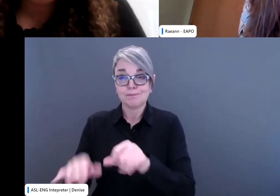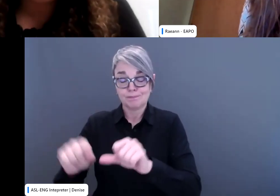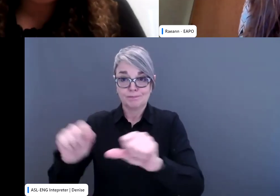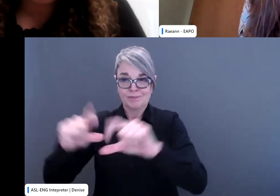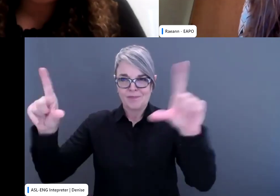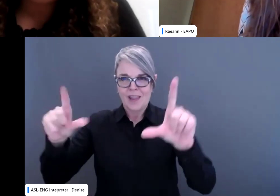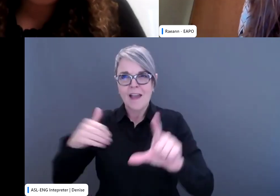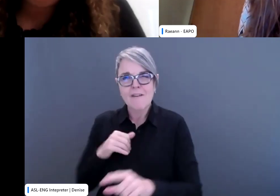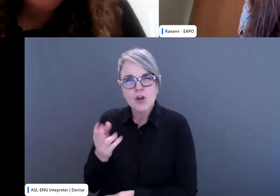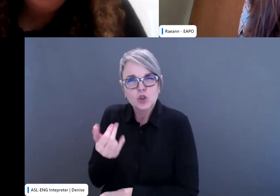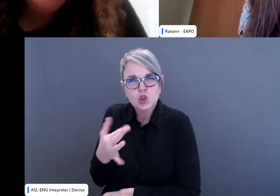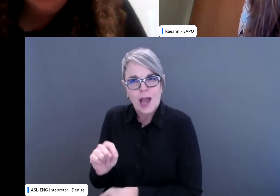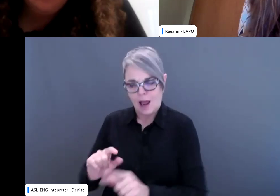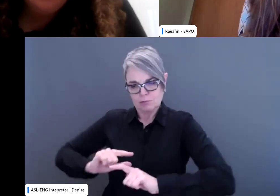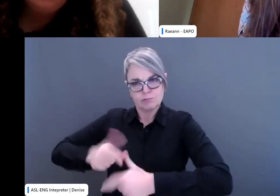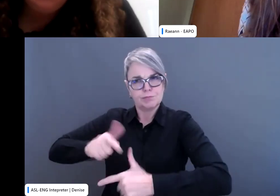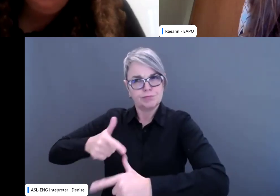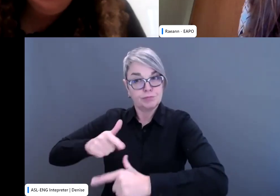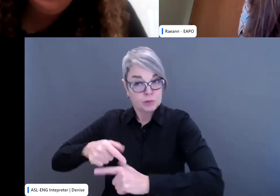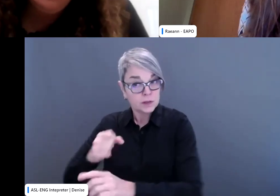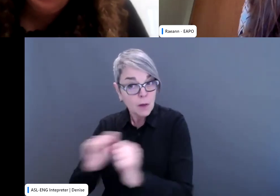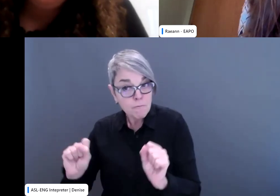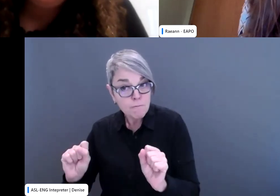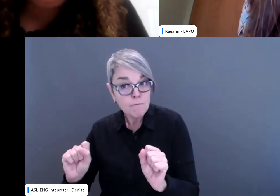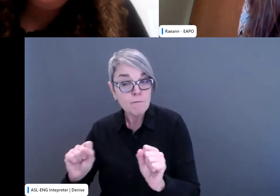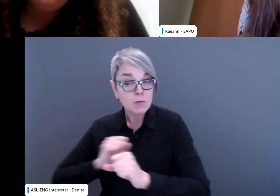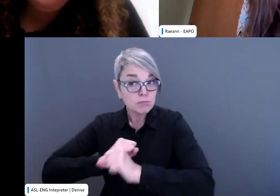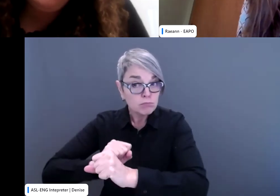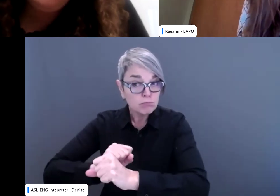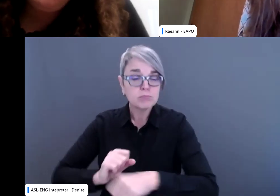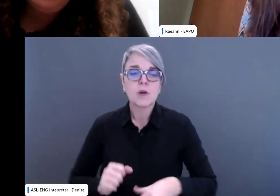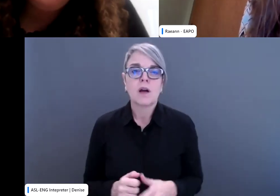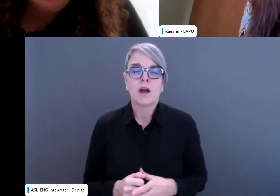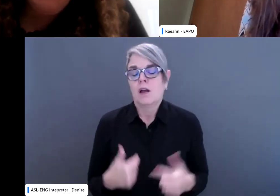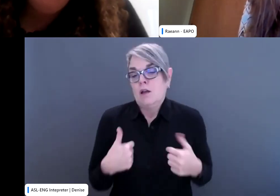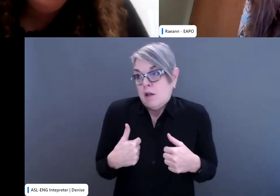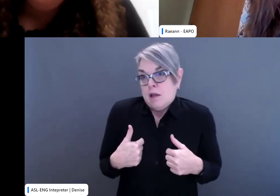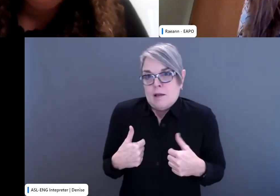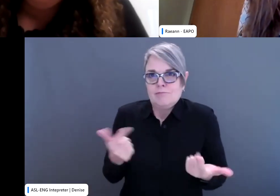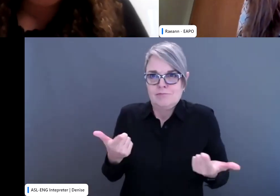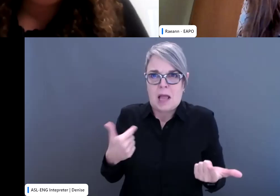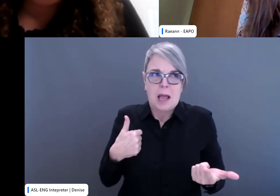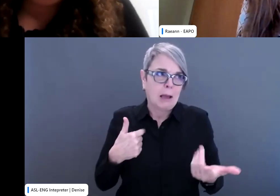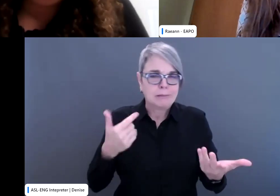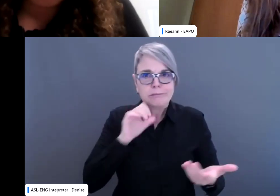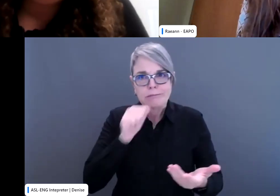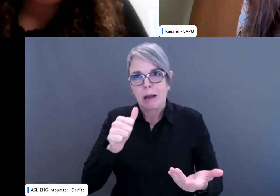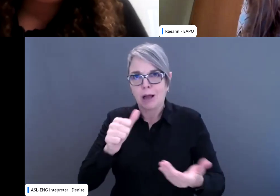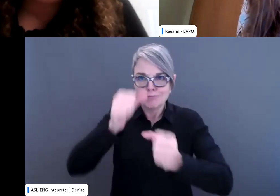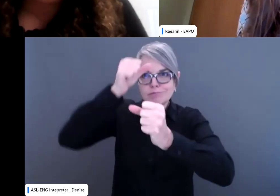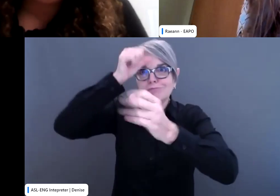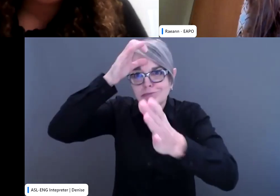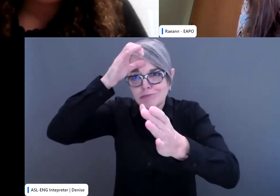So I mean, I don't know 100% about the security. I would assume that it is safe. Whether, I